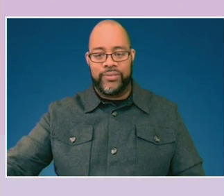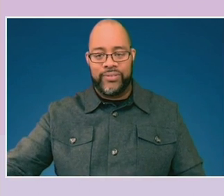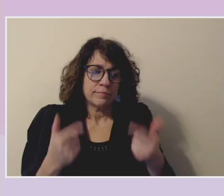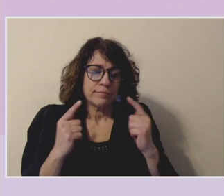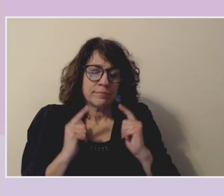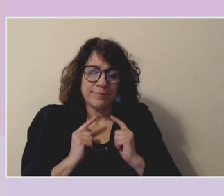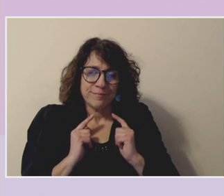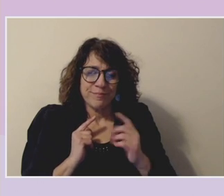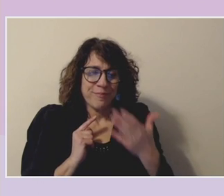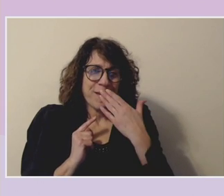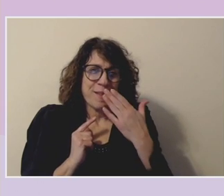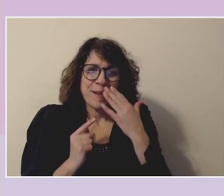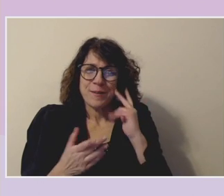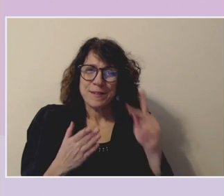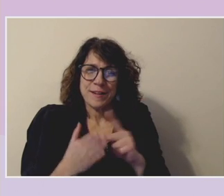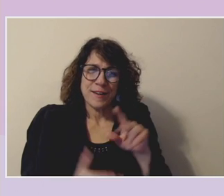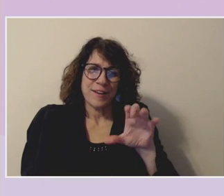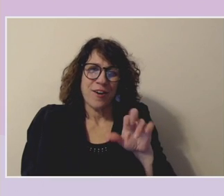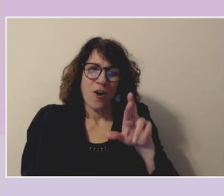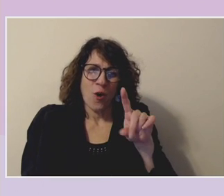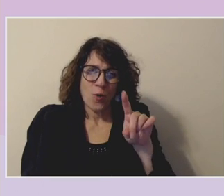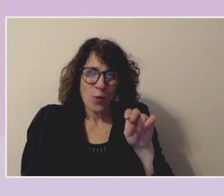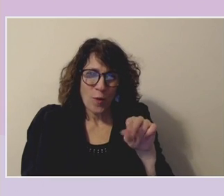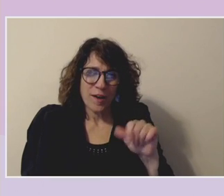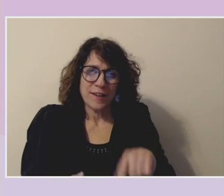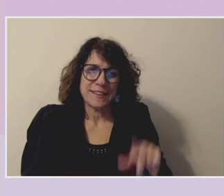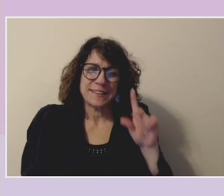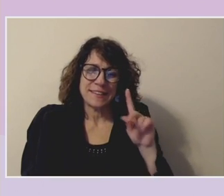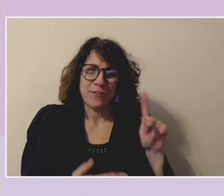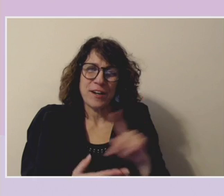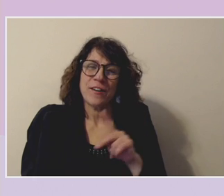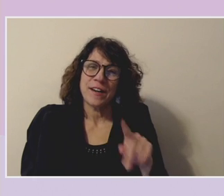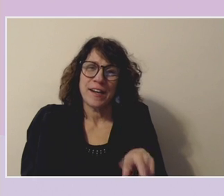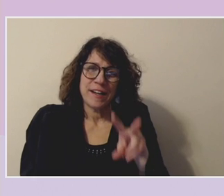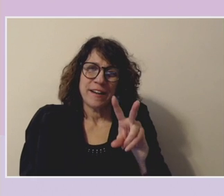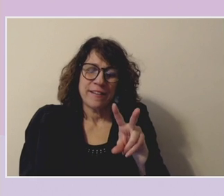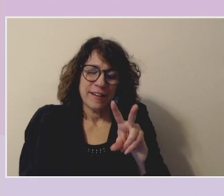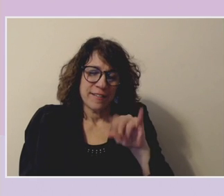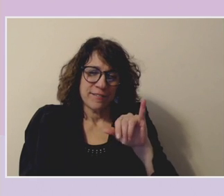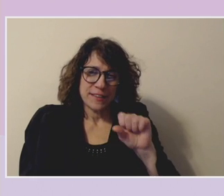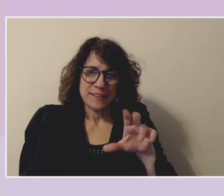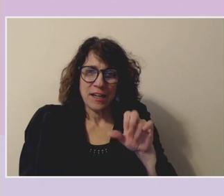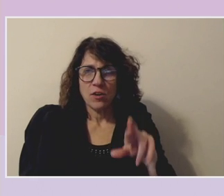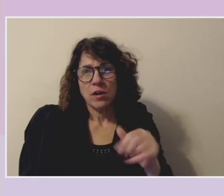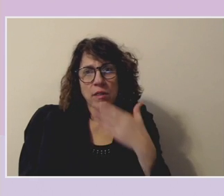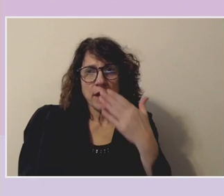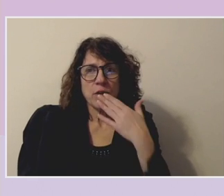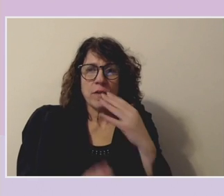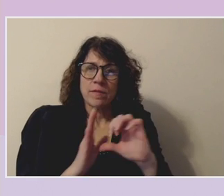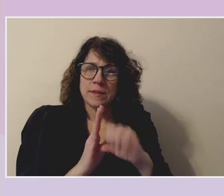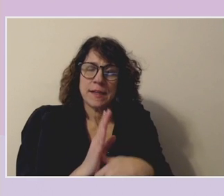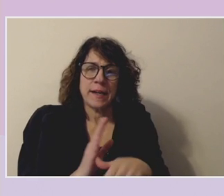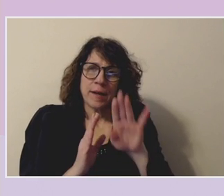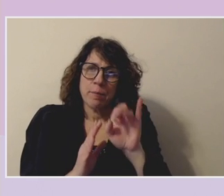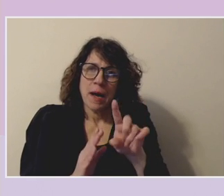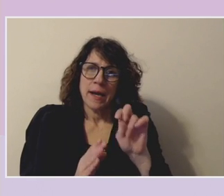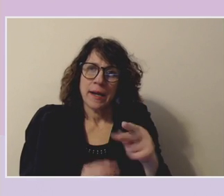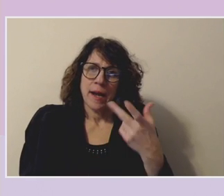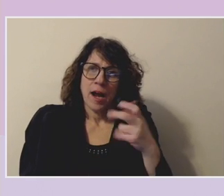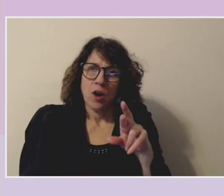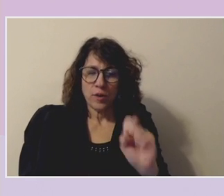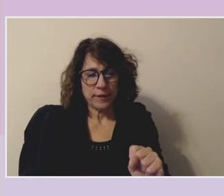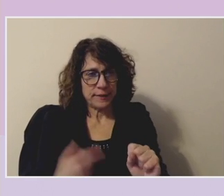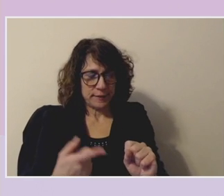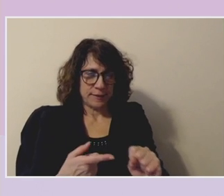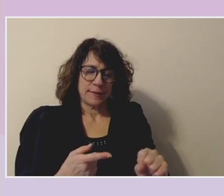Thank you, Secretary Cardona and Secretary Becerra. And thank you for highlighting the Biden-Harris administration's historic focus, historic